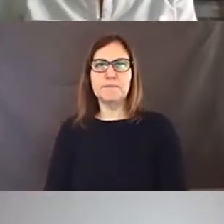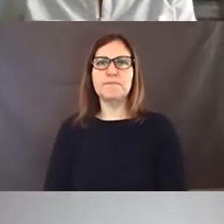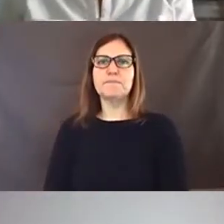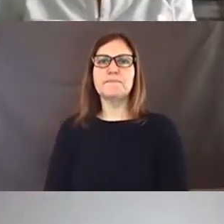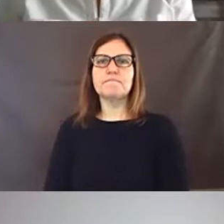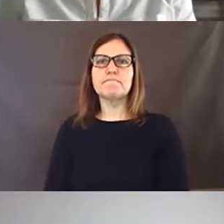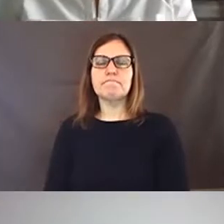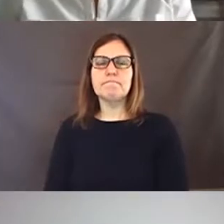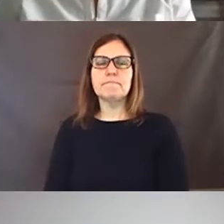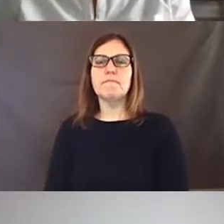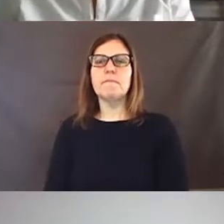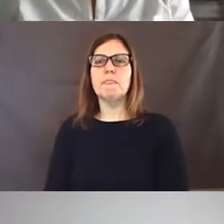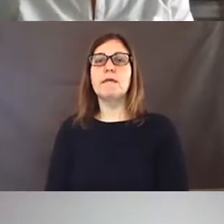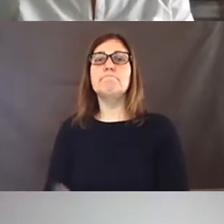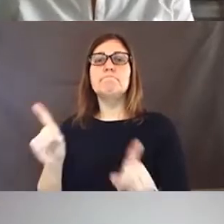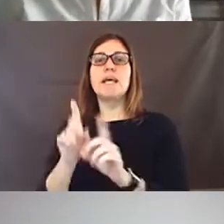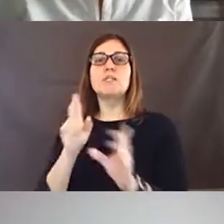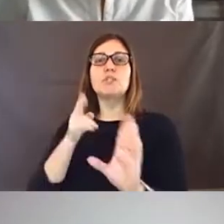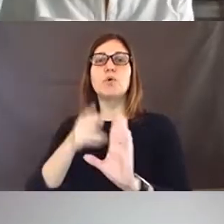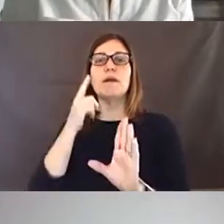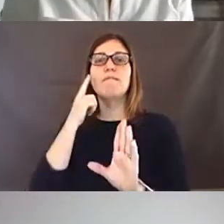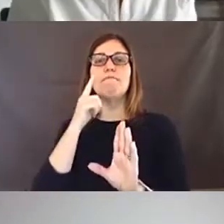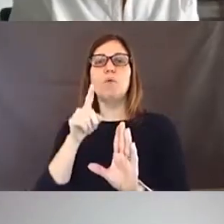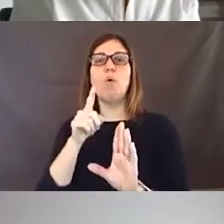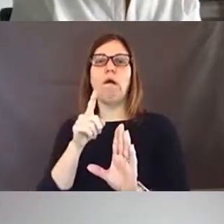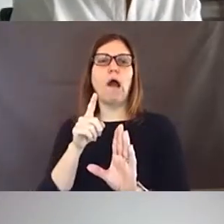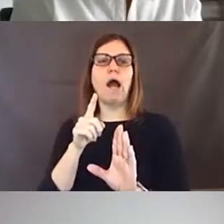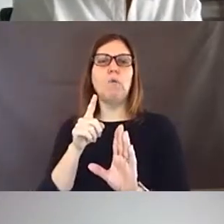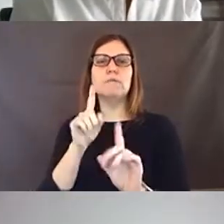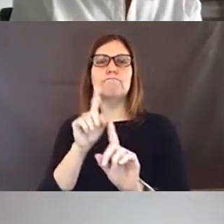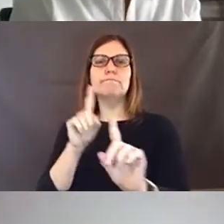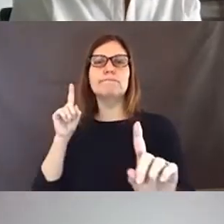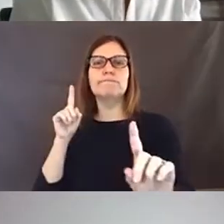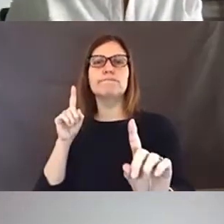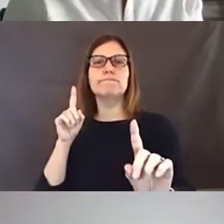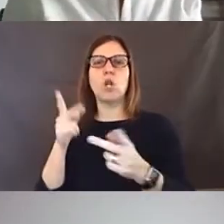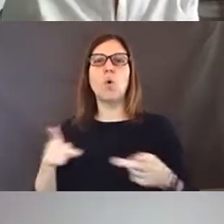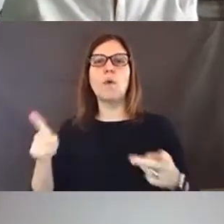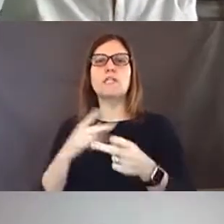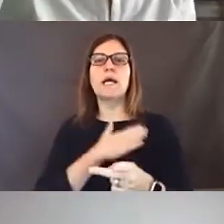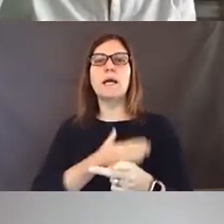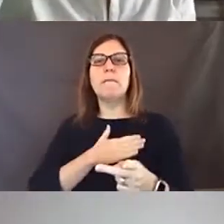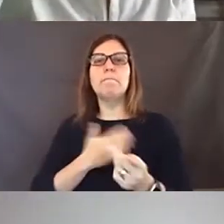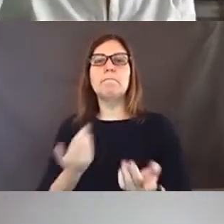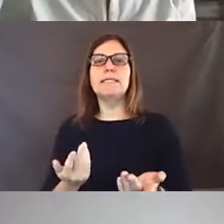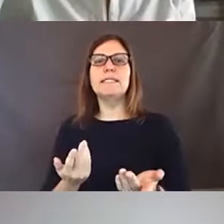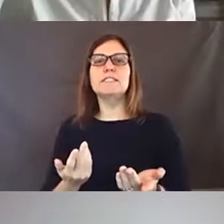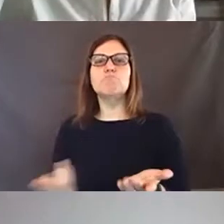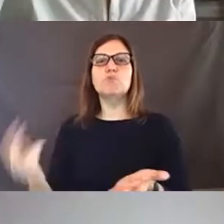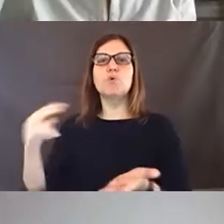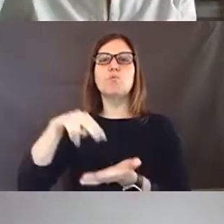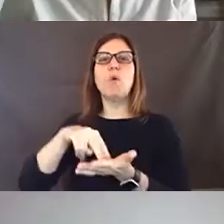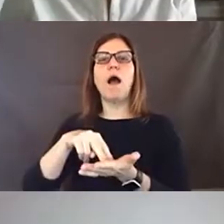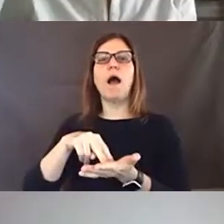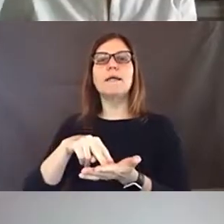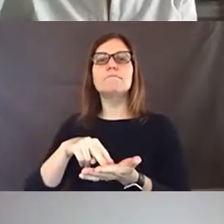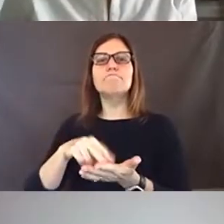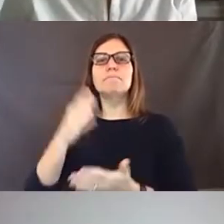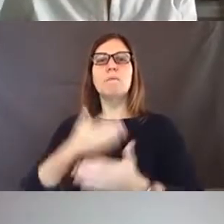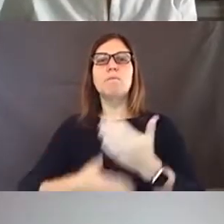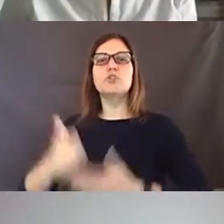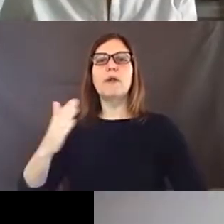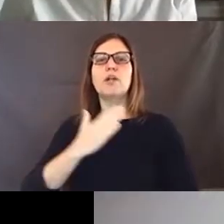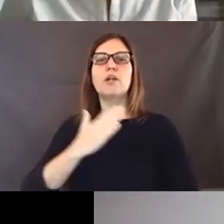join for our remote locations, please rise or put your hand over your heart for the